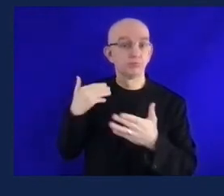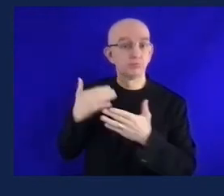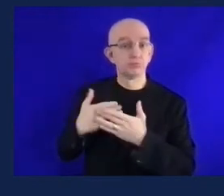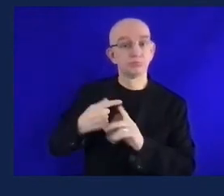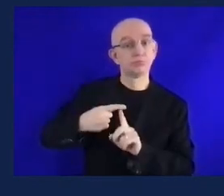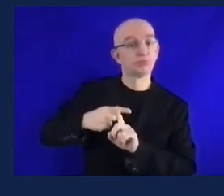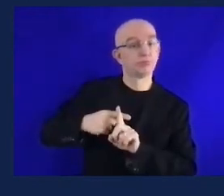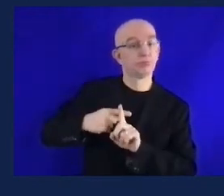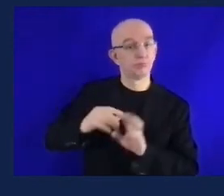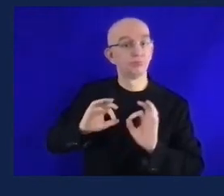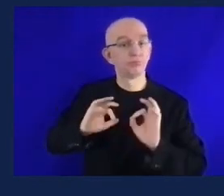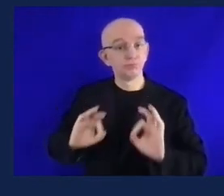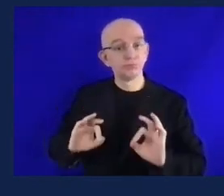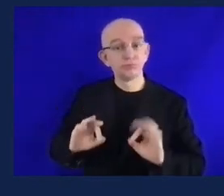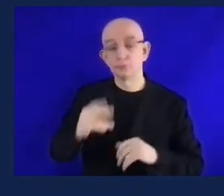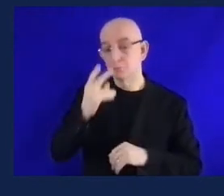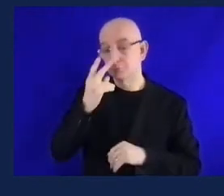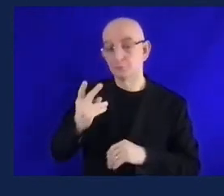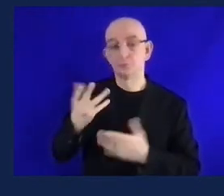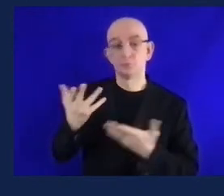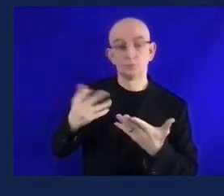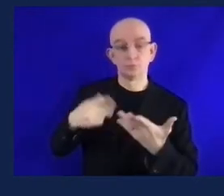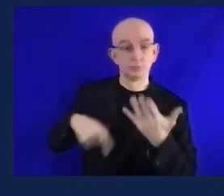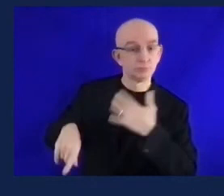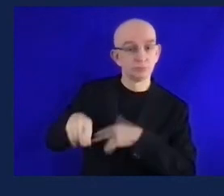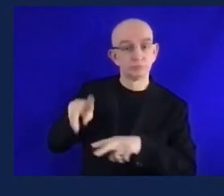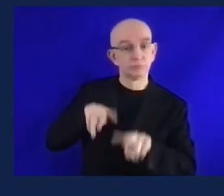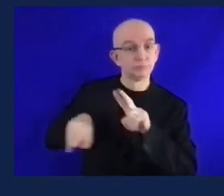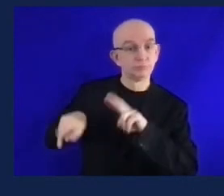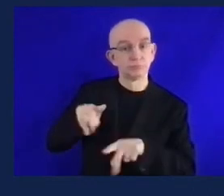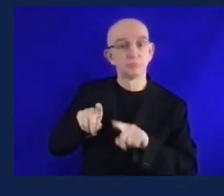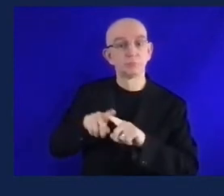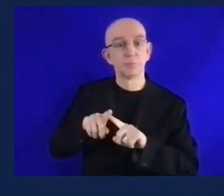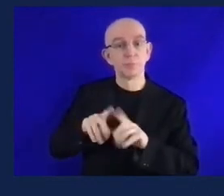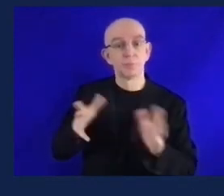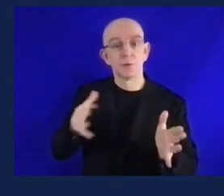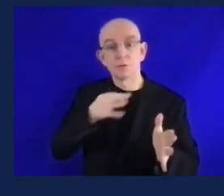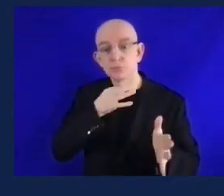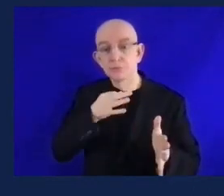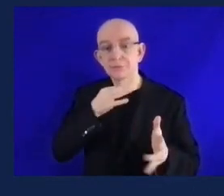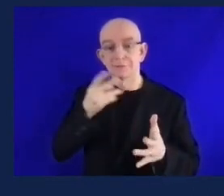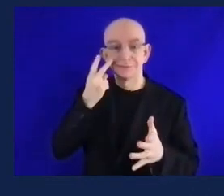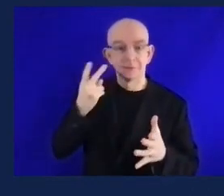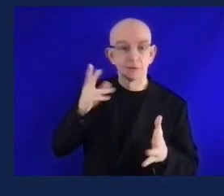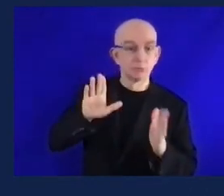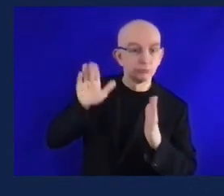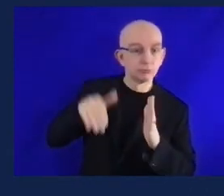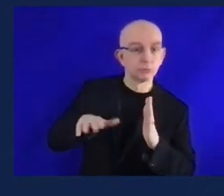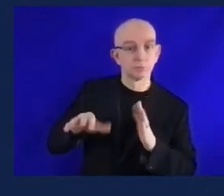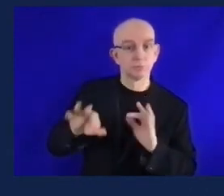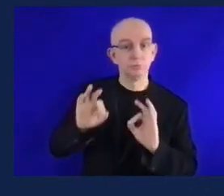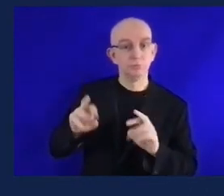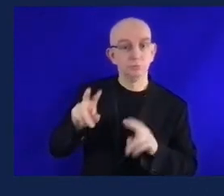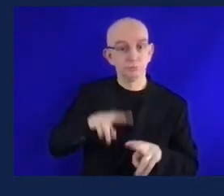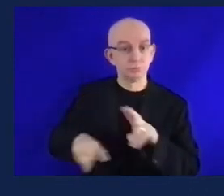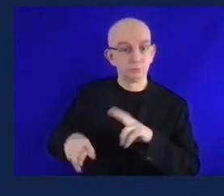groundbreaking, really, at least here in New Zealand, for us to undertake a risk assessment of this kind that so